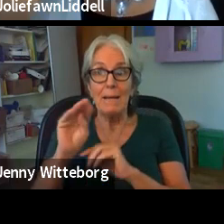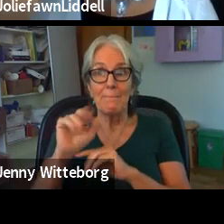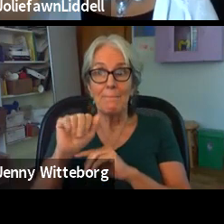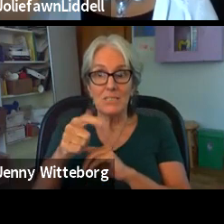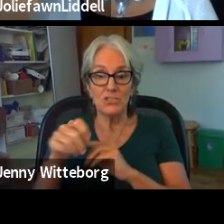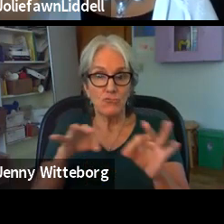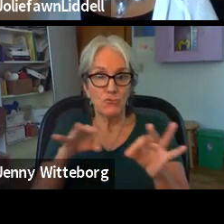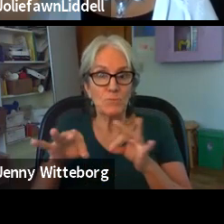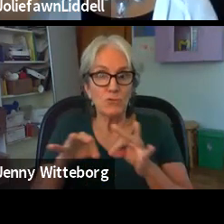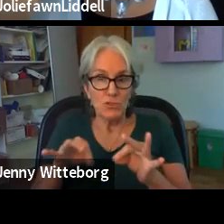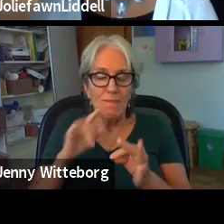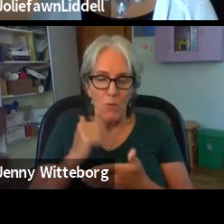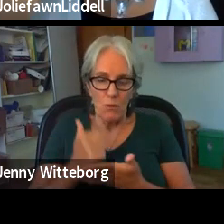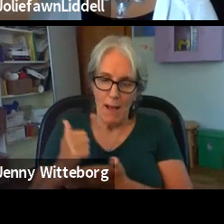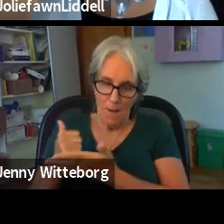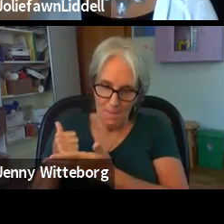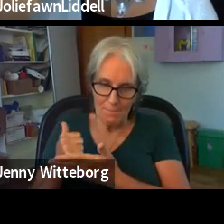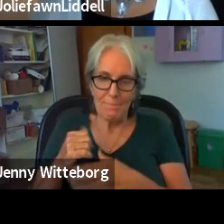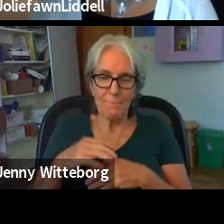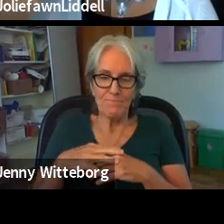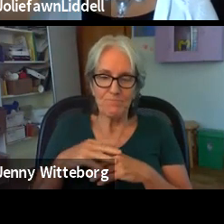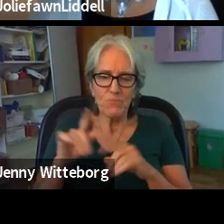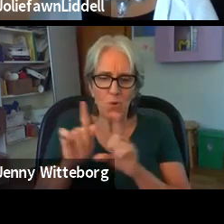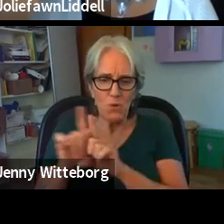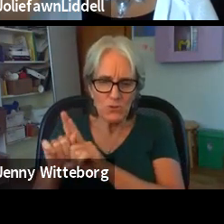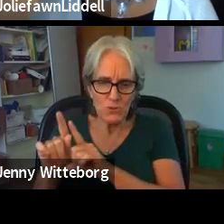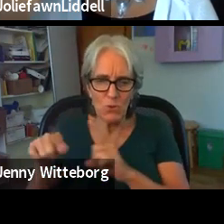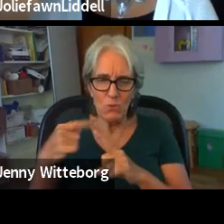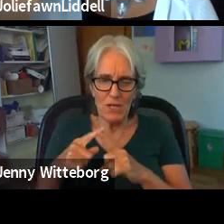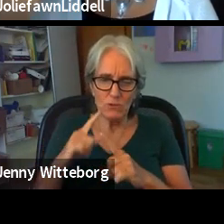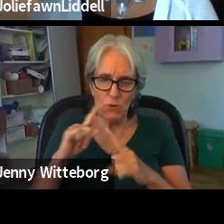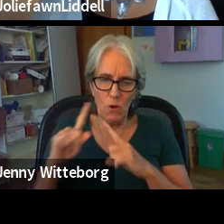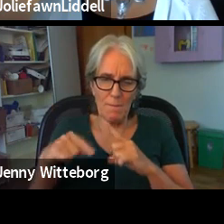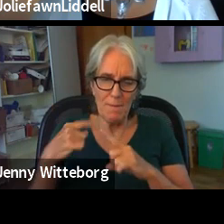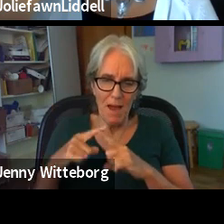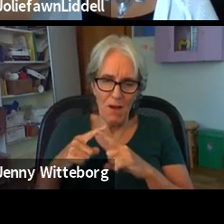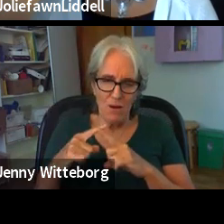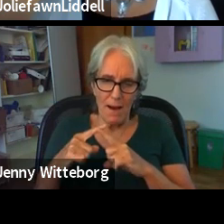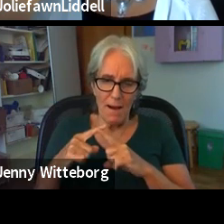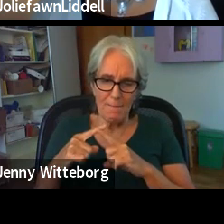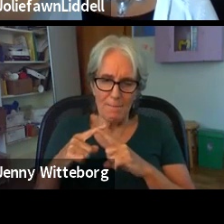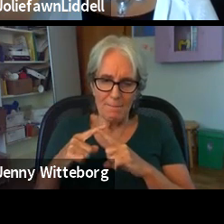and the transcript, the image helps as well.